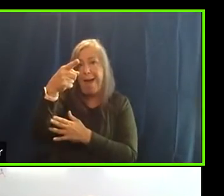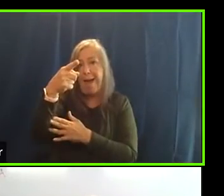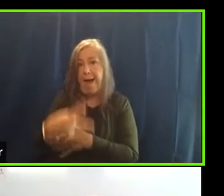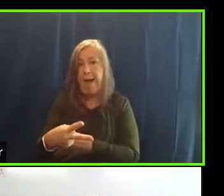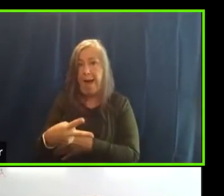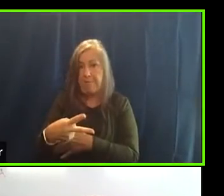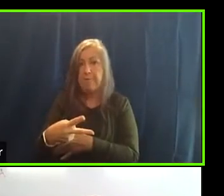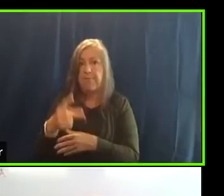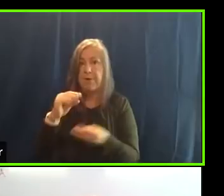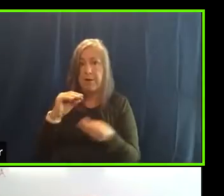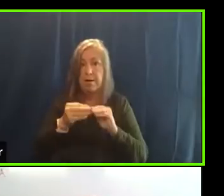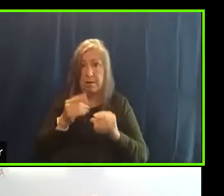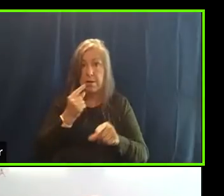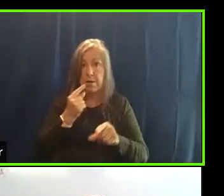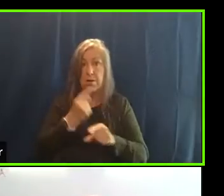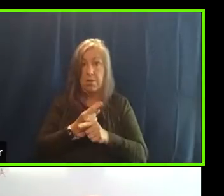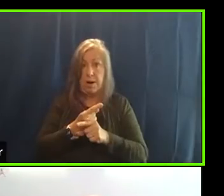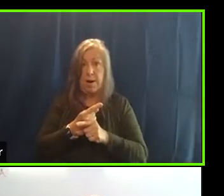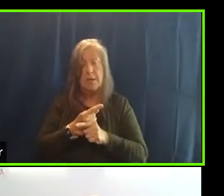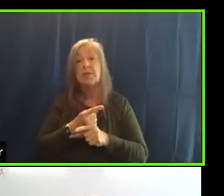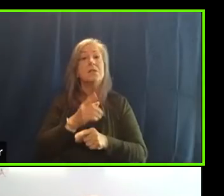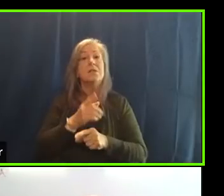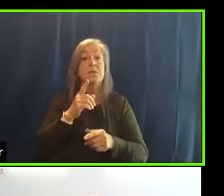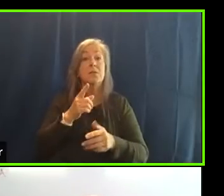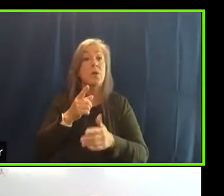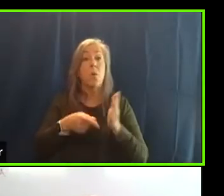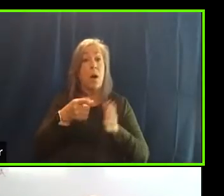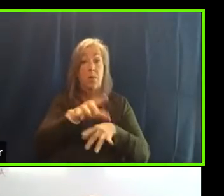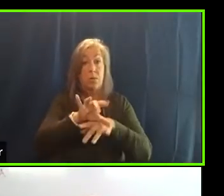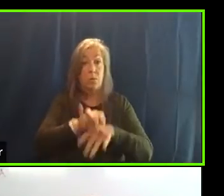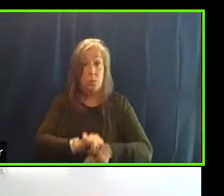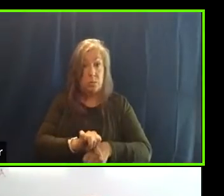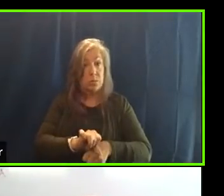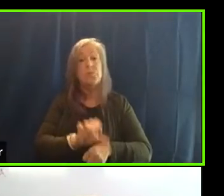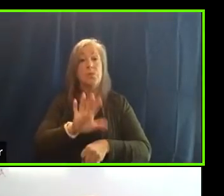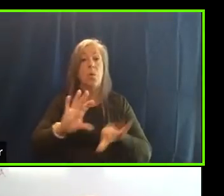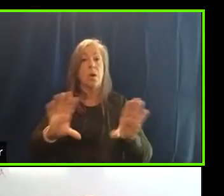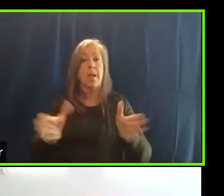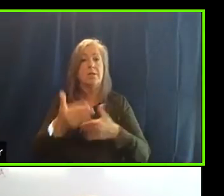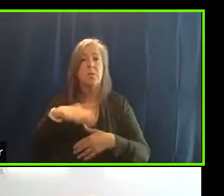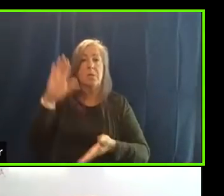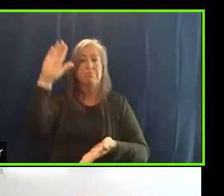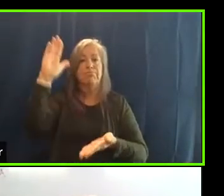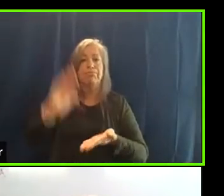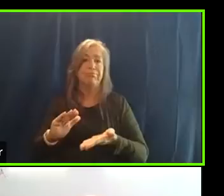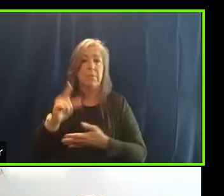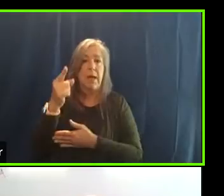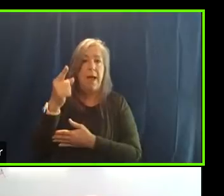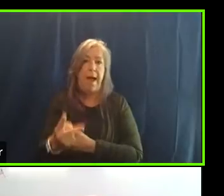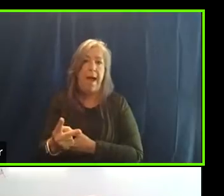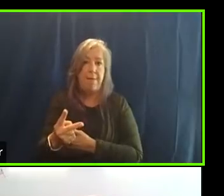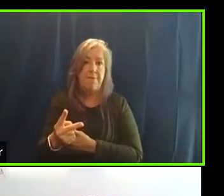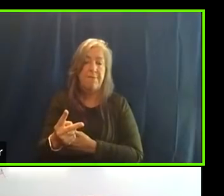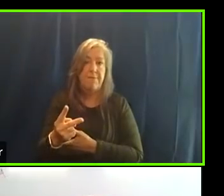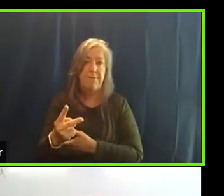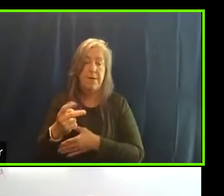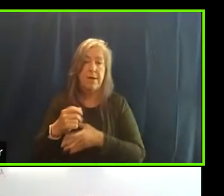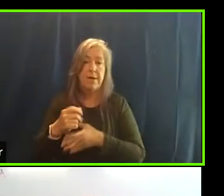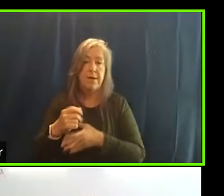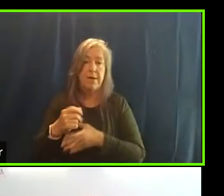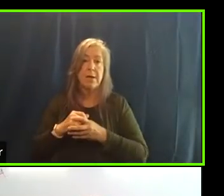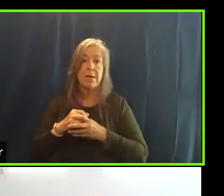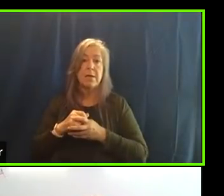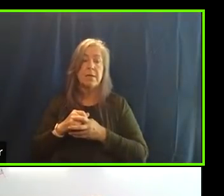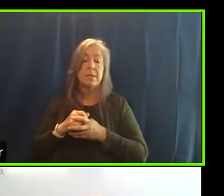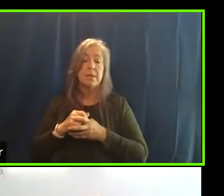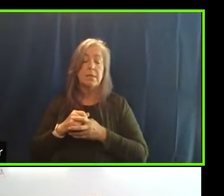had. So what we're going to do in those rooms is oftentimes we can leave the seating arrangement alone, but